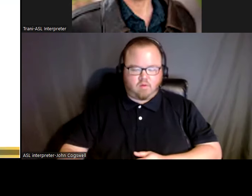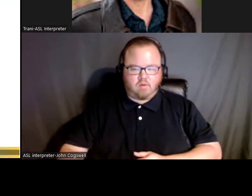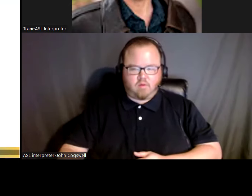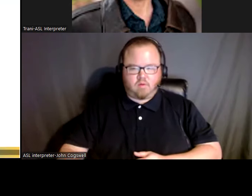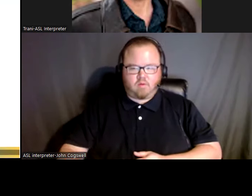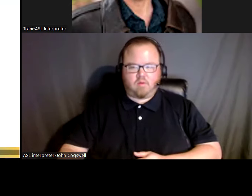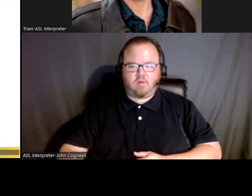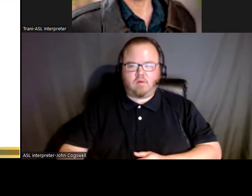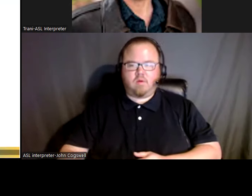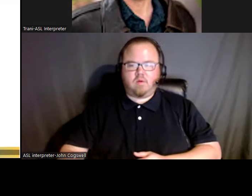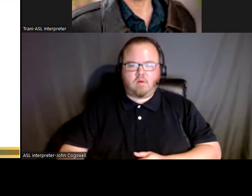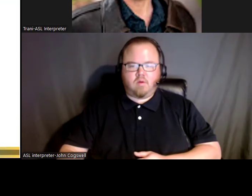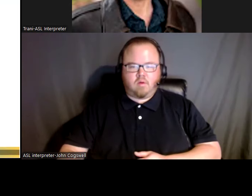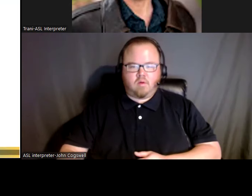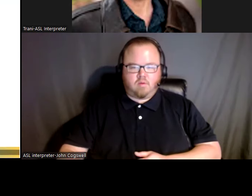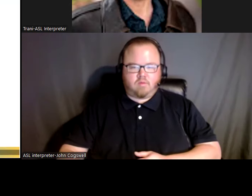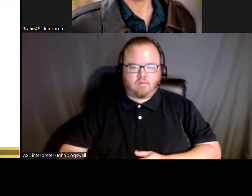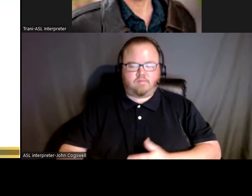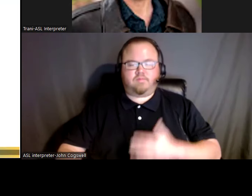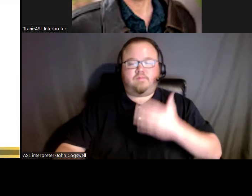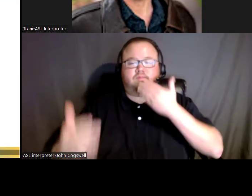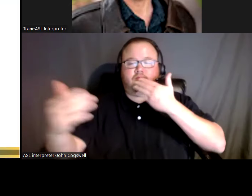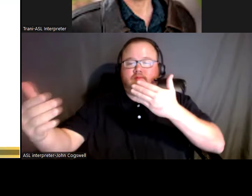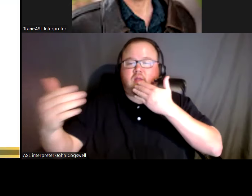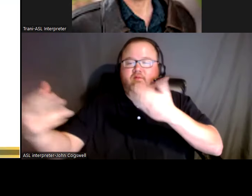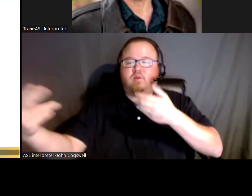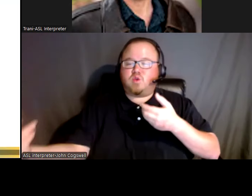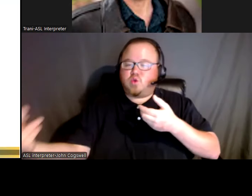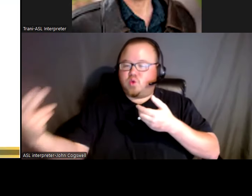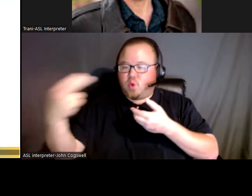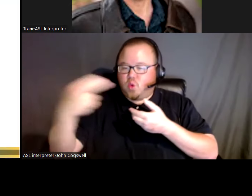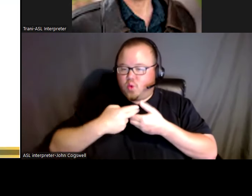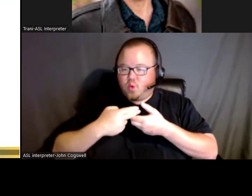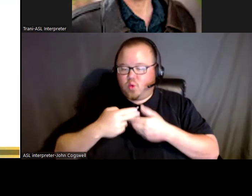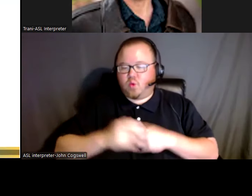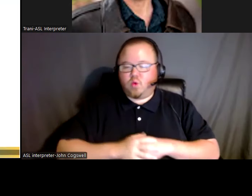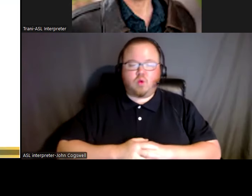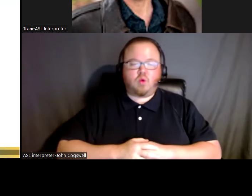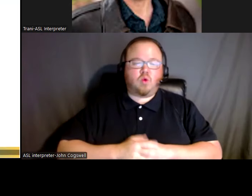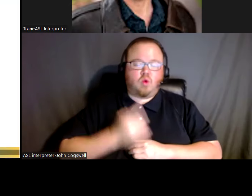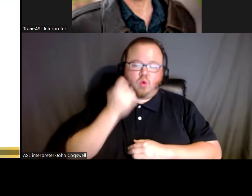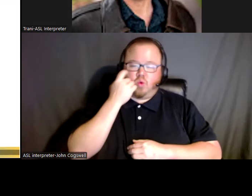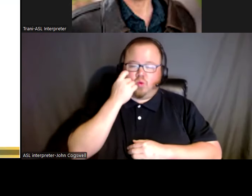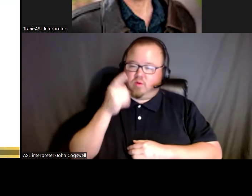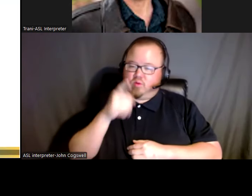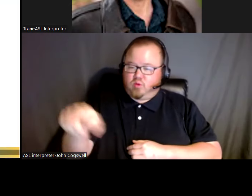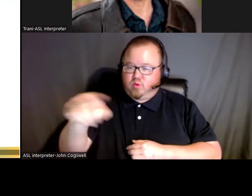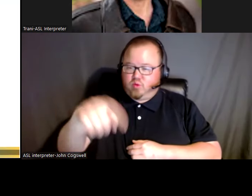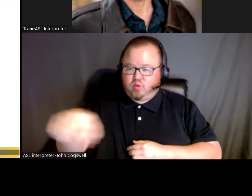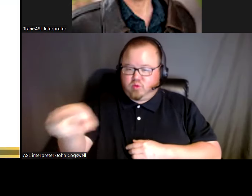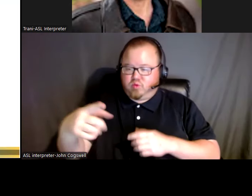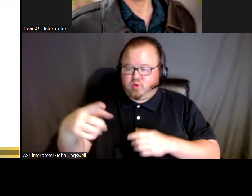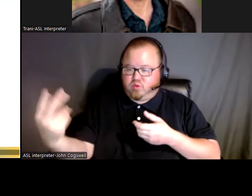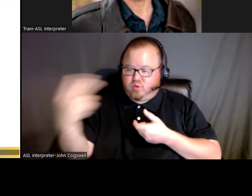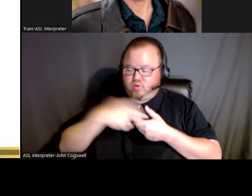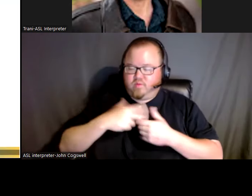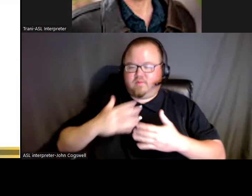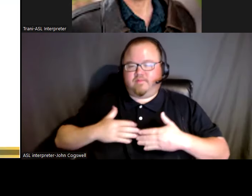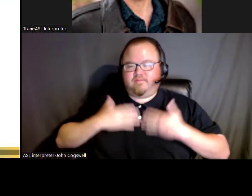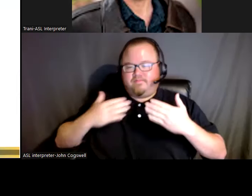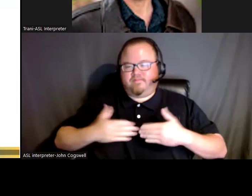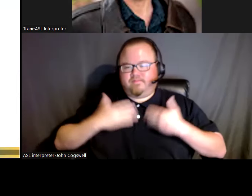Okay. Thank you all so much for joining. Those of you that have just jumped on, we are so happy